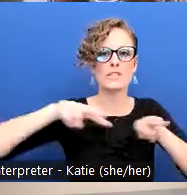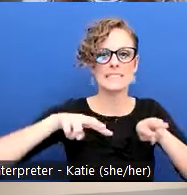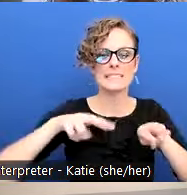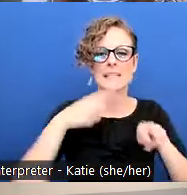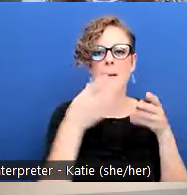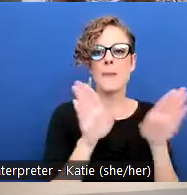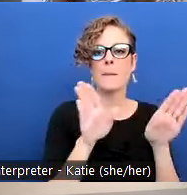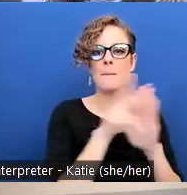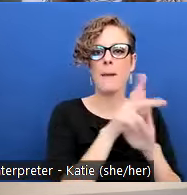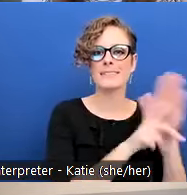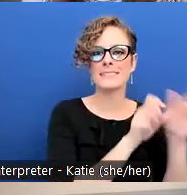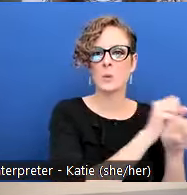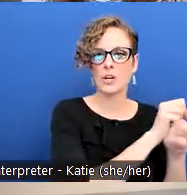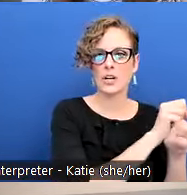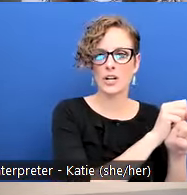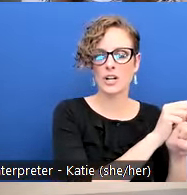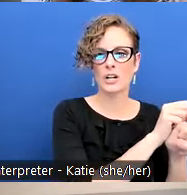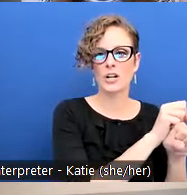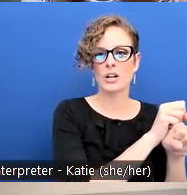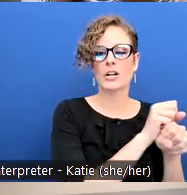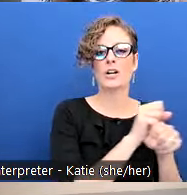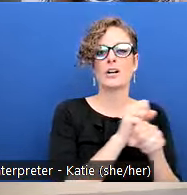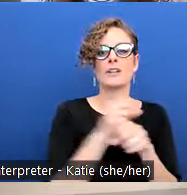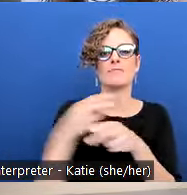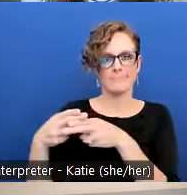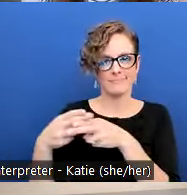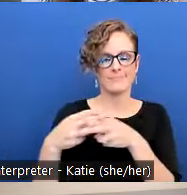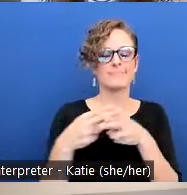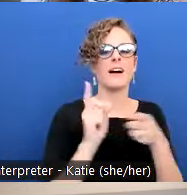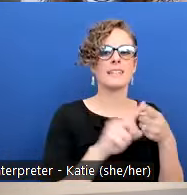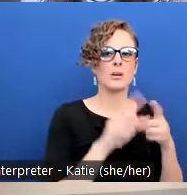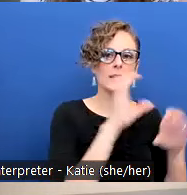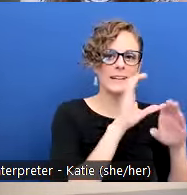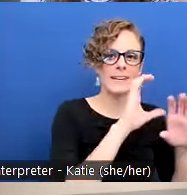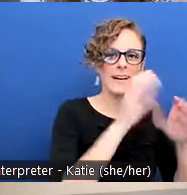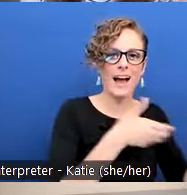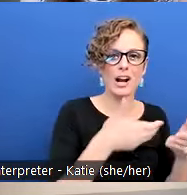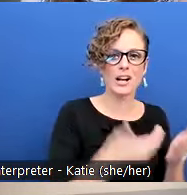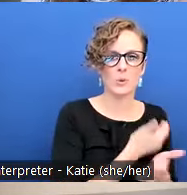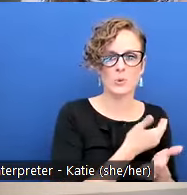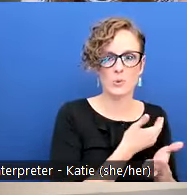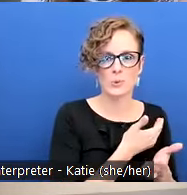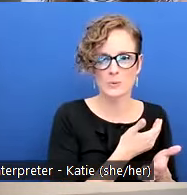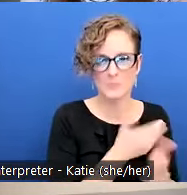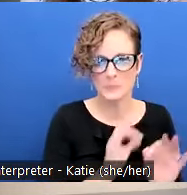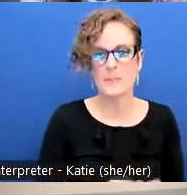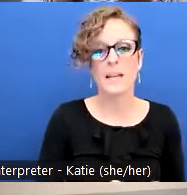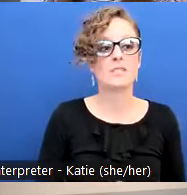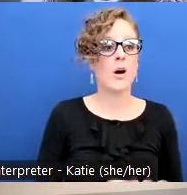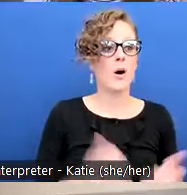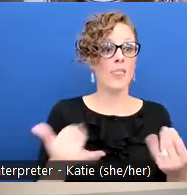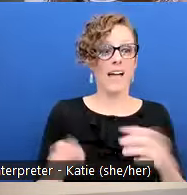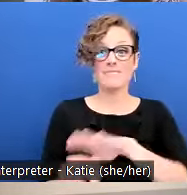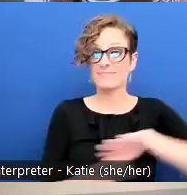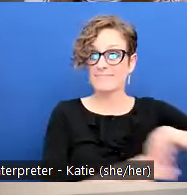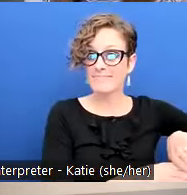work while we hire a new policy director. And with that, I want to just open it up to